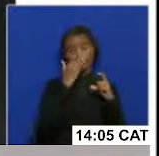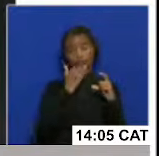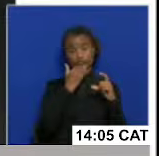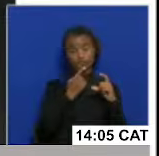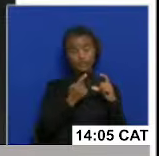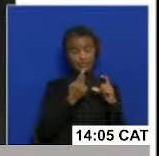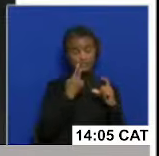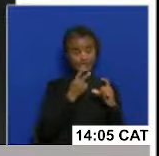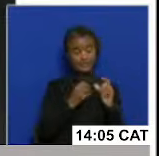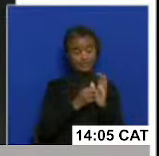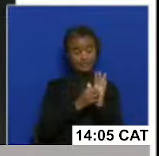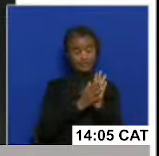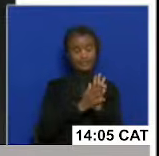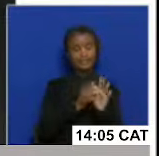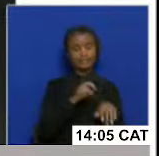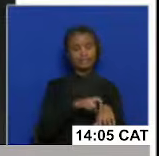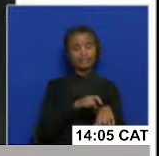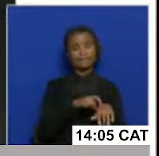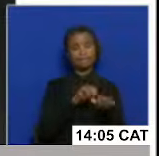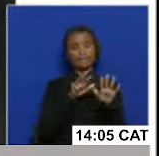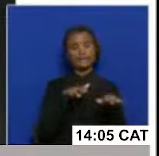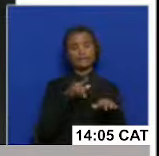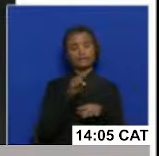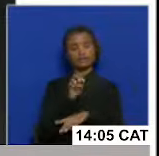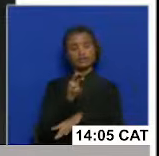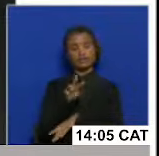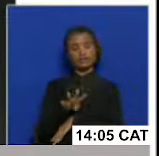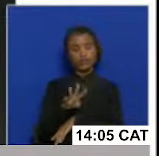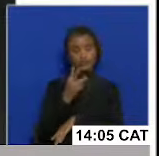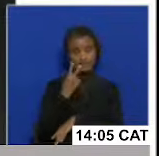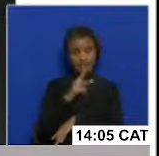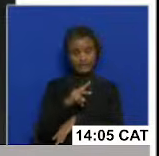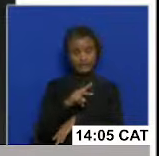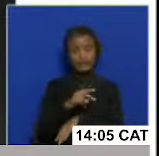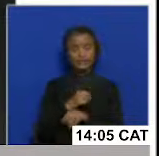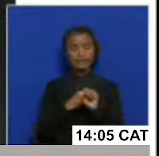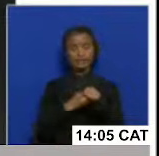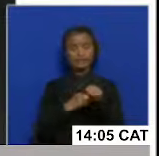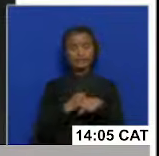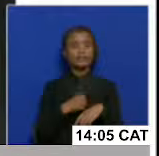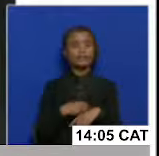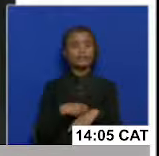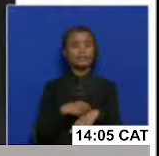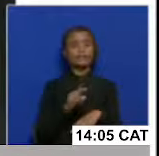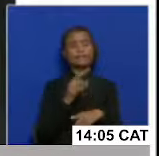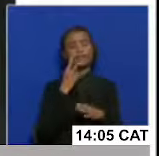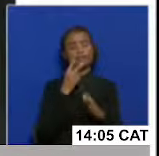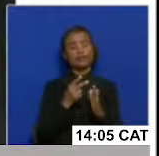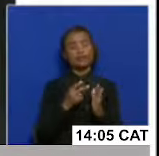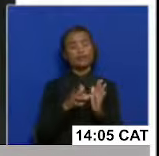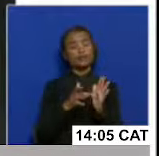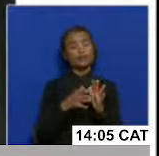1924. Yes, I see. At the top of page 11, at 1944, you